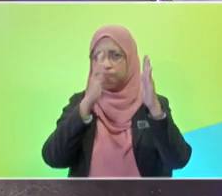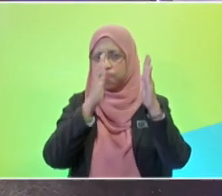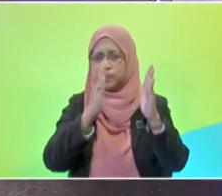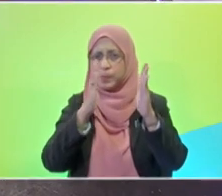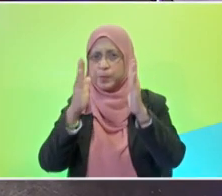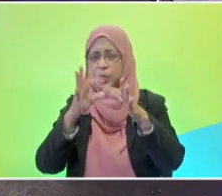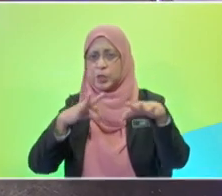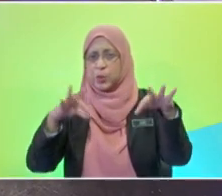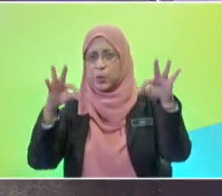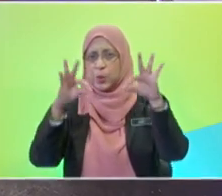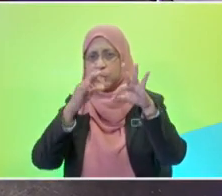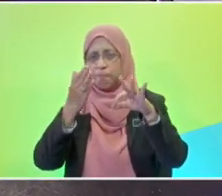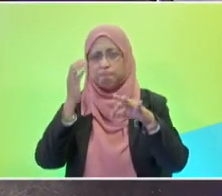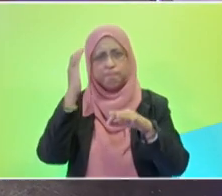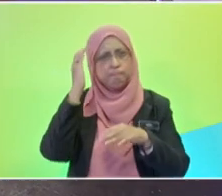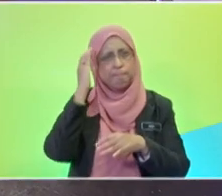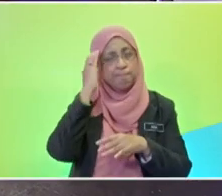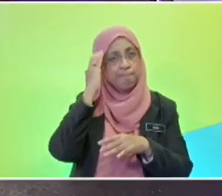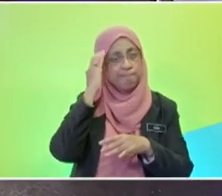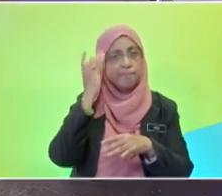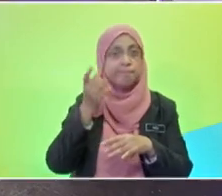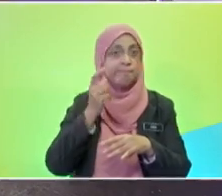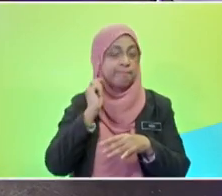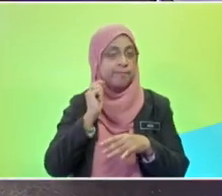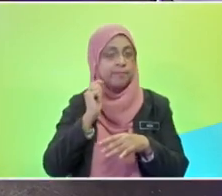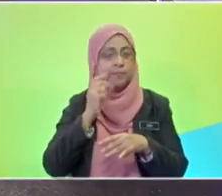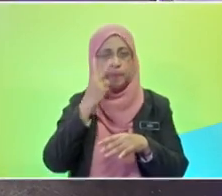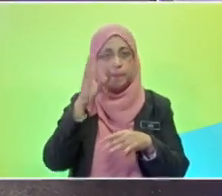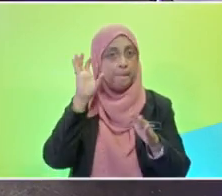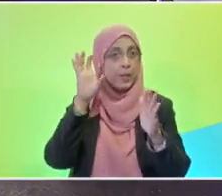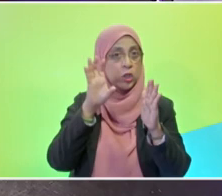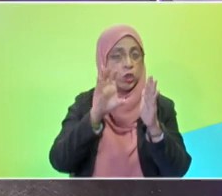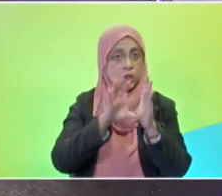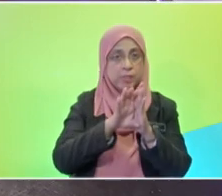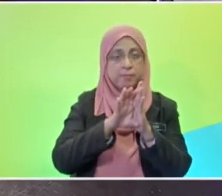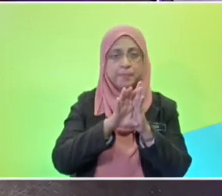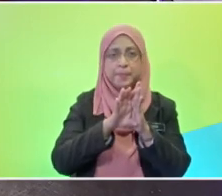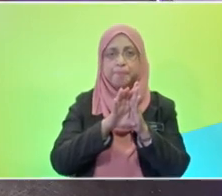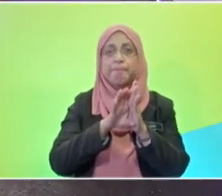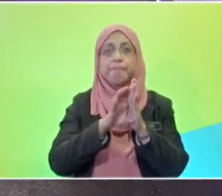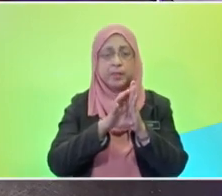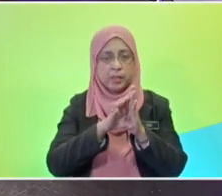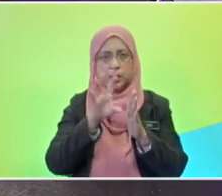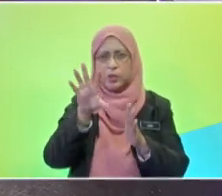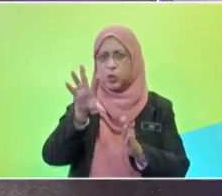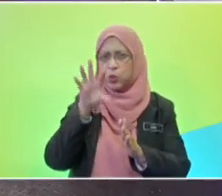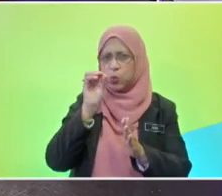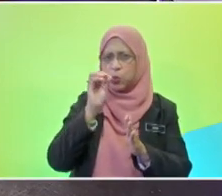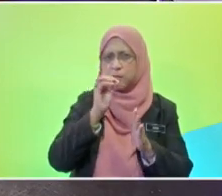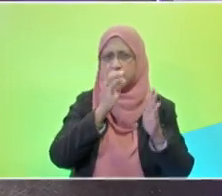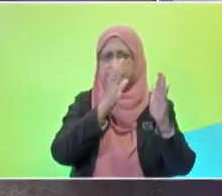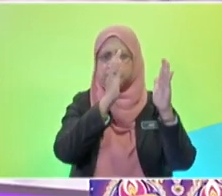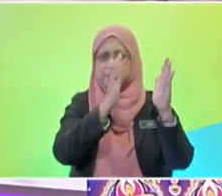story you heard just now. Okay, look at the pictures in front of you and then you choose which